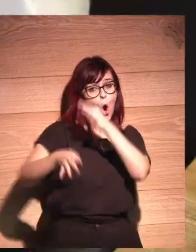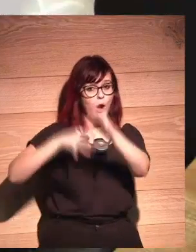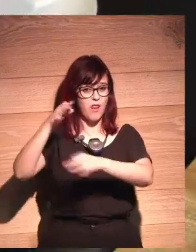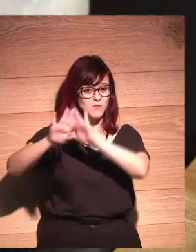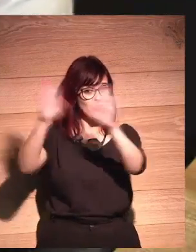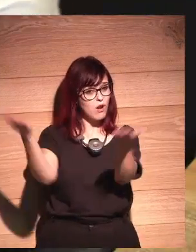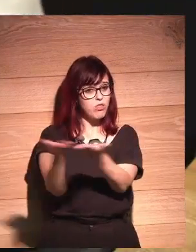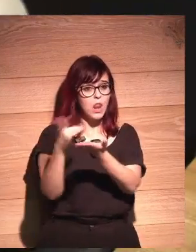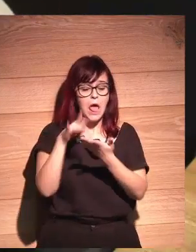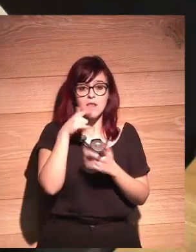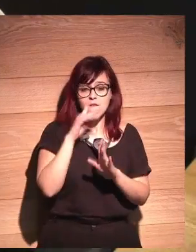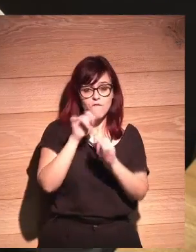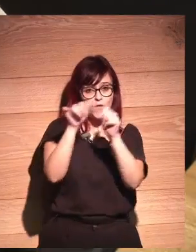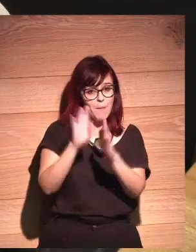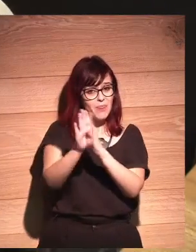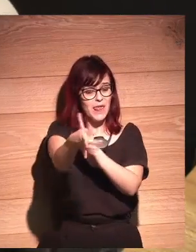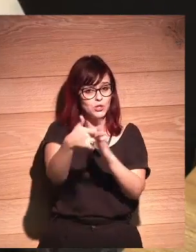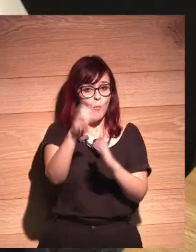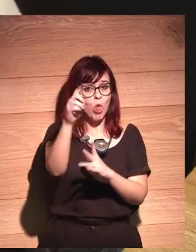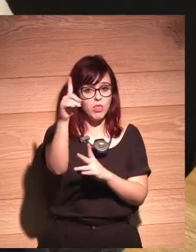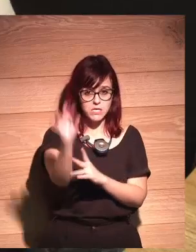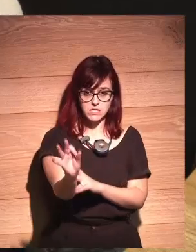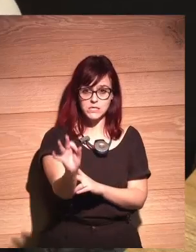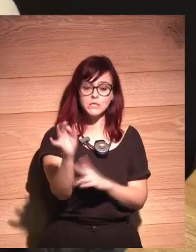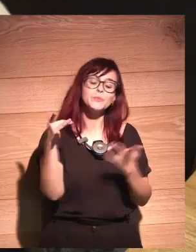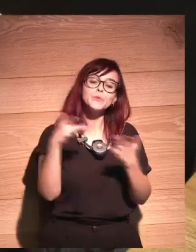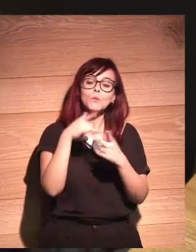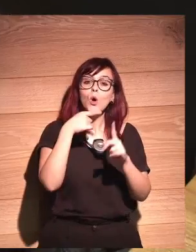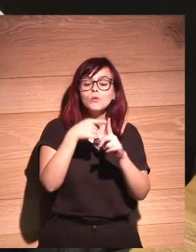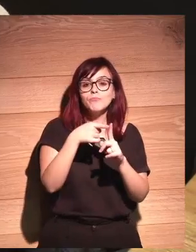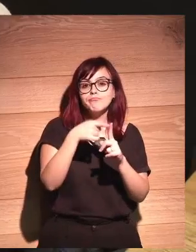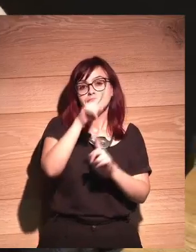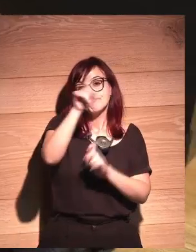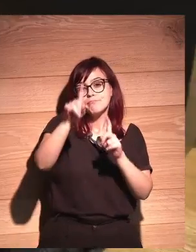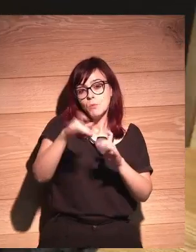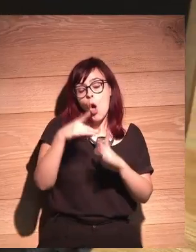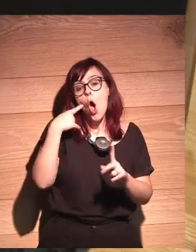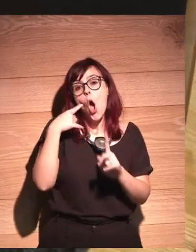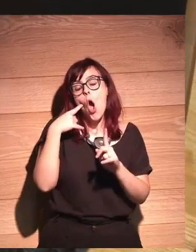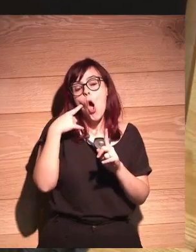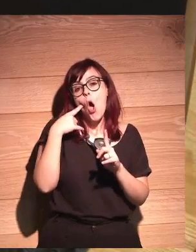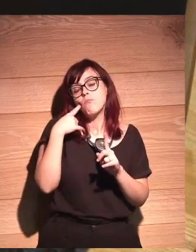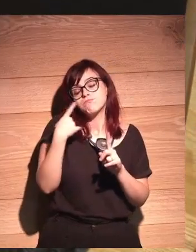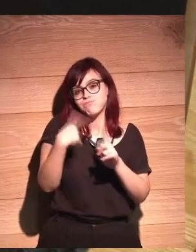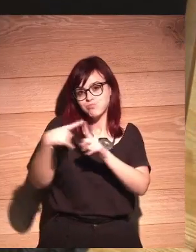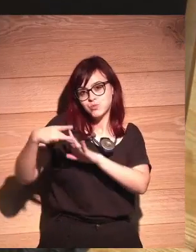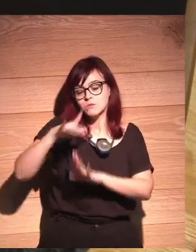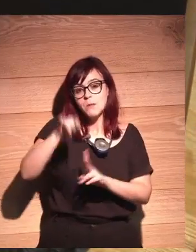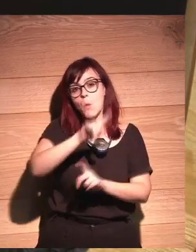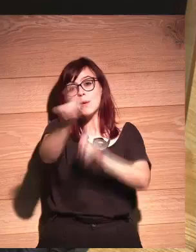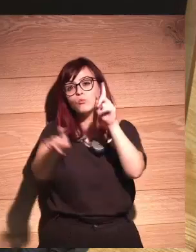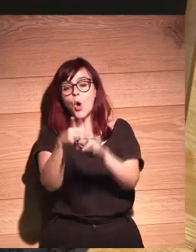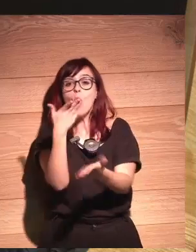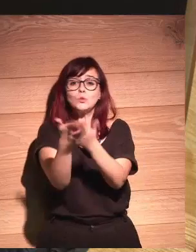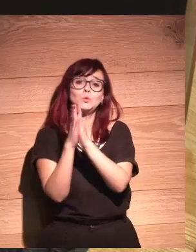rich. I'm a cultural manager. I work in an international institution. I work with SDGs, and I have